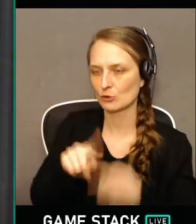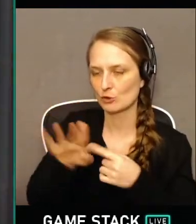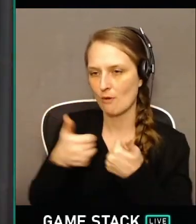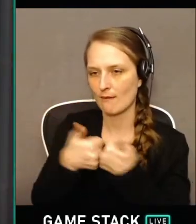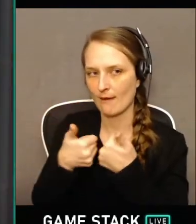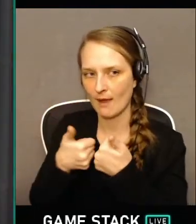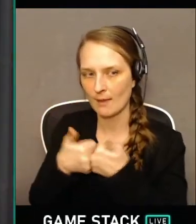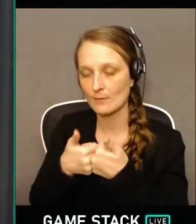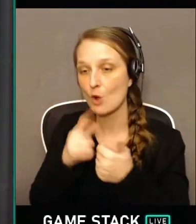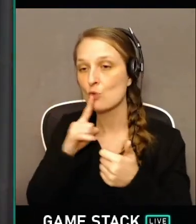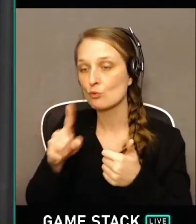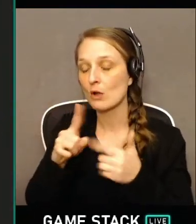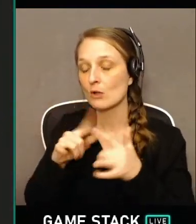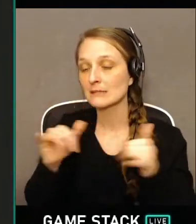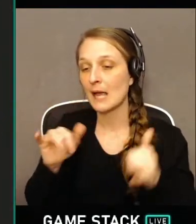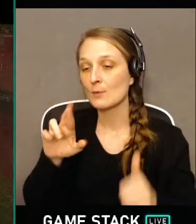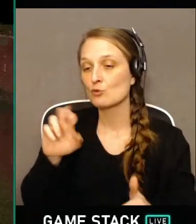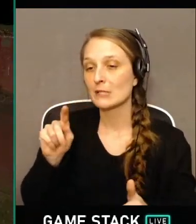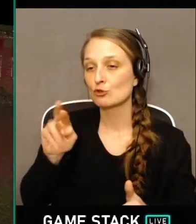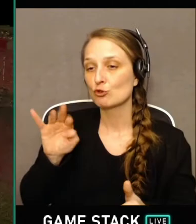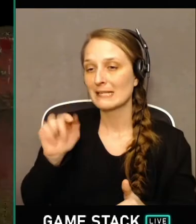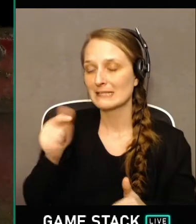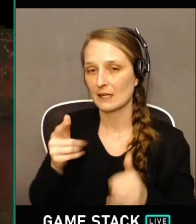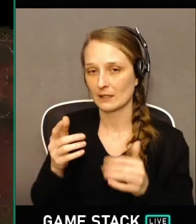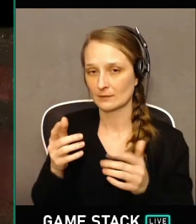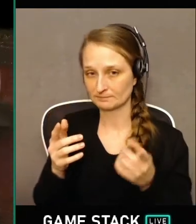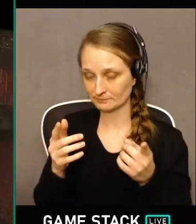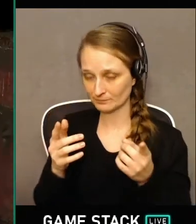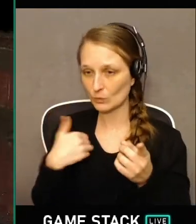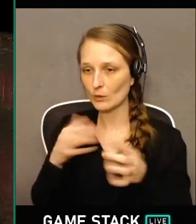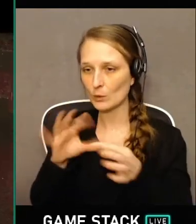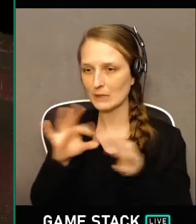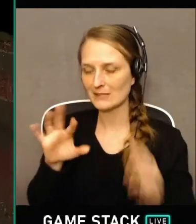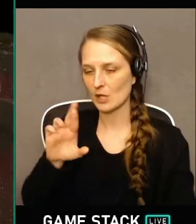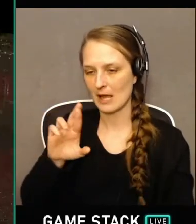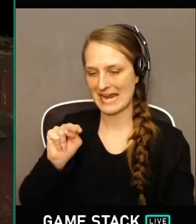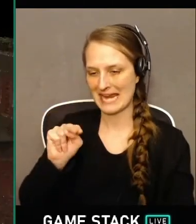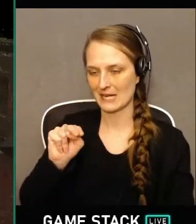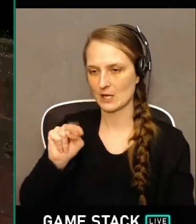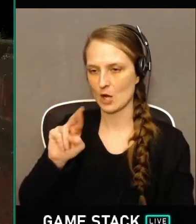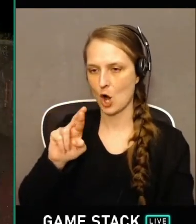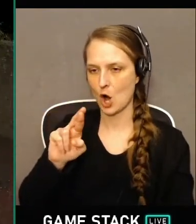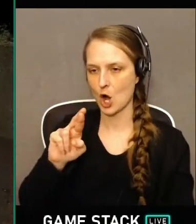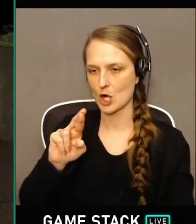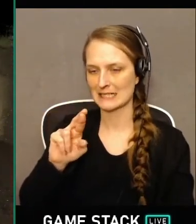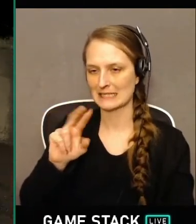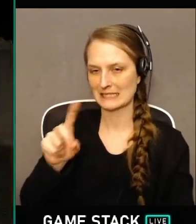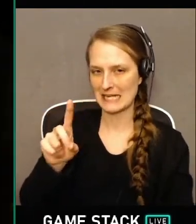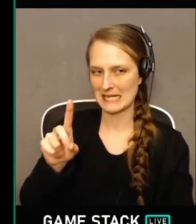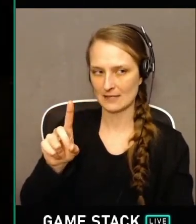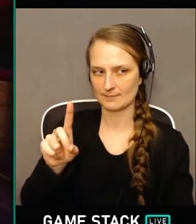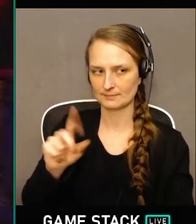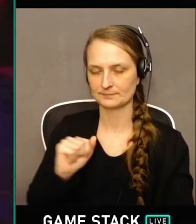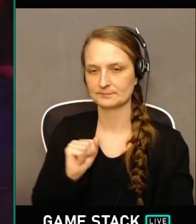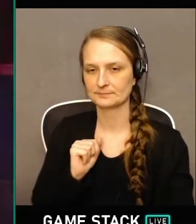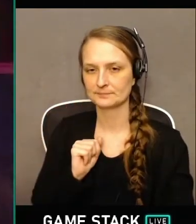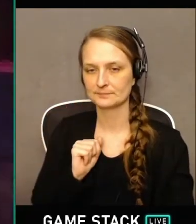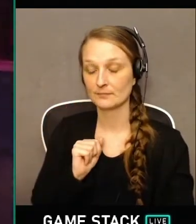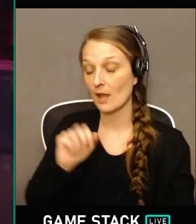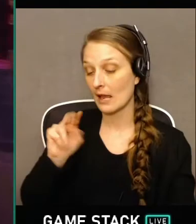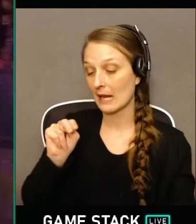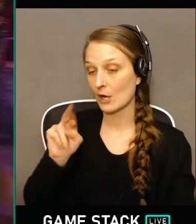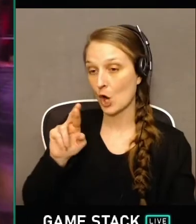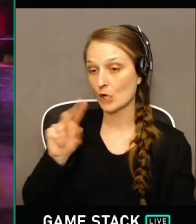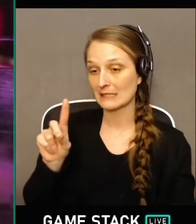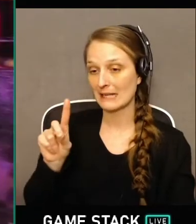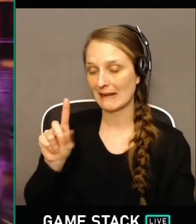Real-time ray tracing is more performant than ever with the release of NRD, short for NVIDIA Real-Time DENOISER. NRD is a library